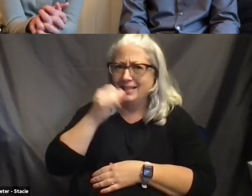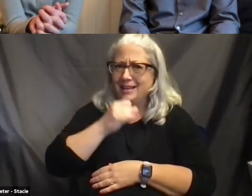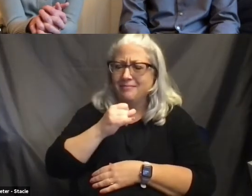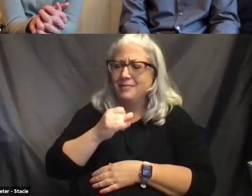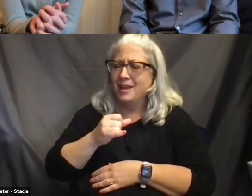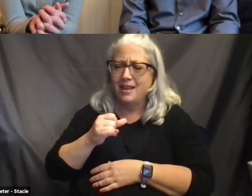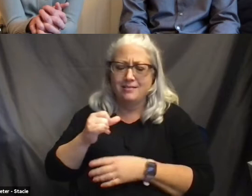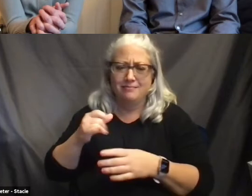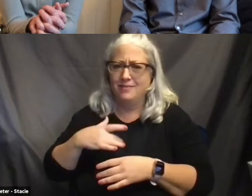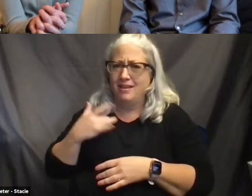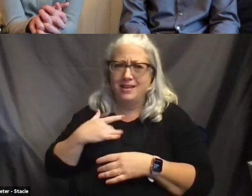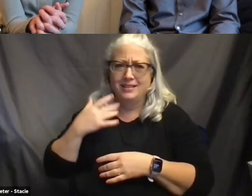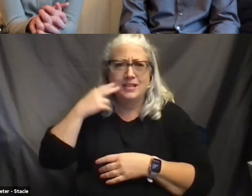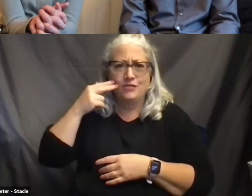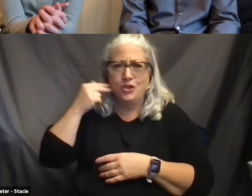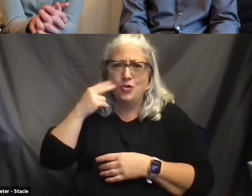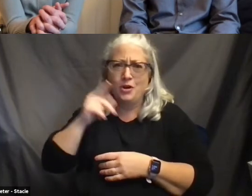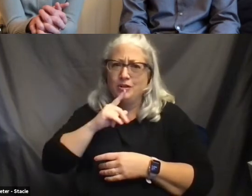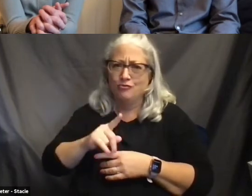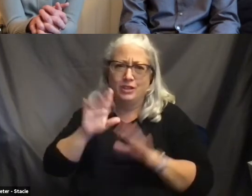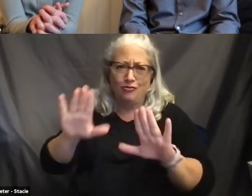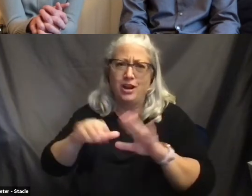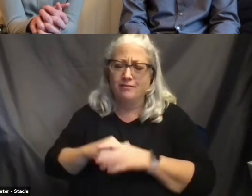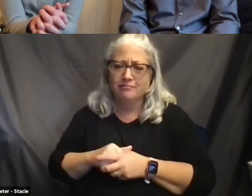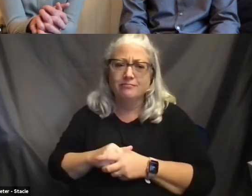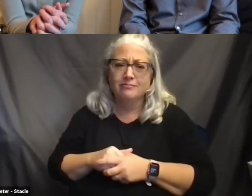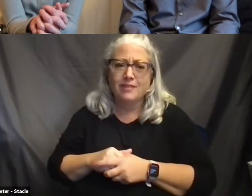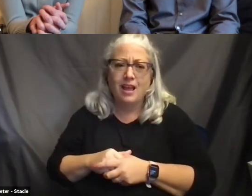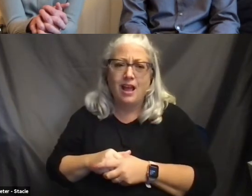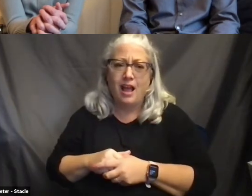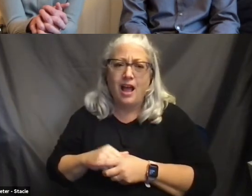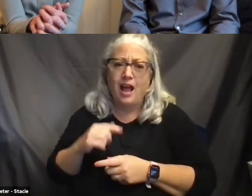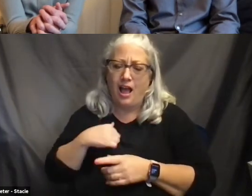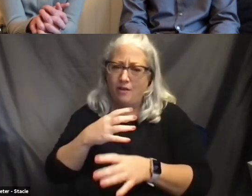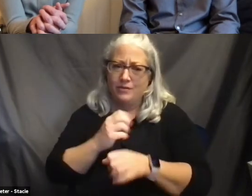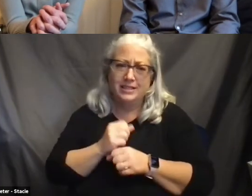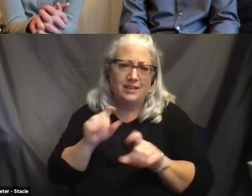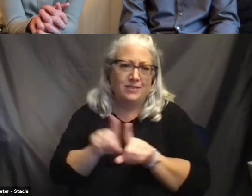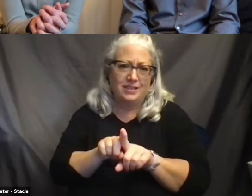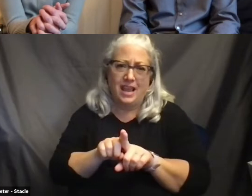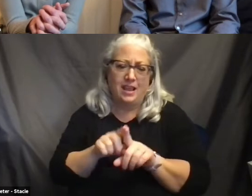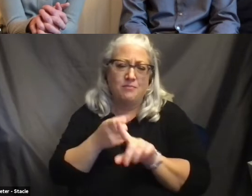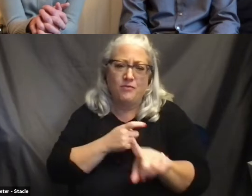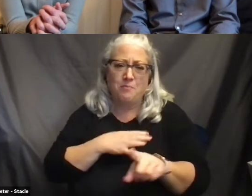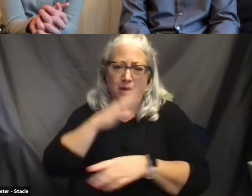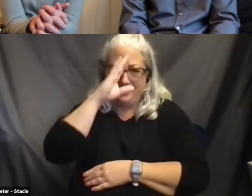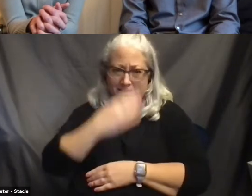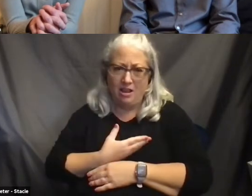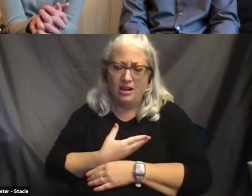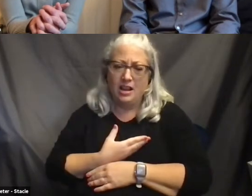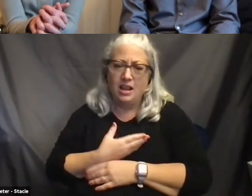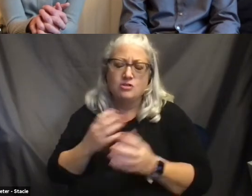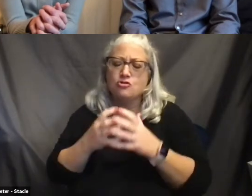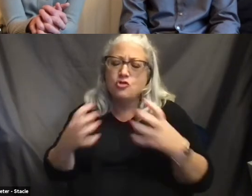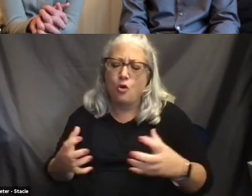of humor, and as they said, I received the same thing from my son. He's just abundance of